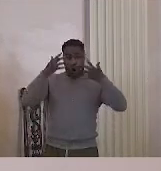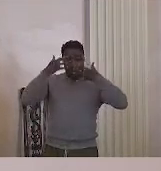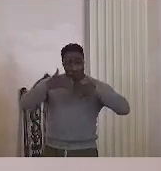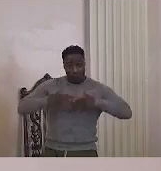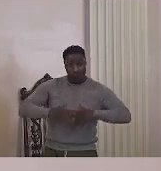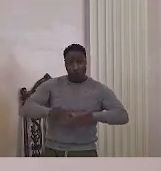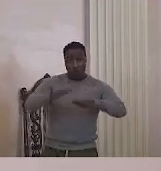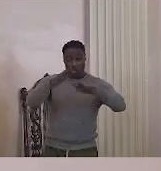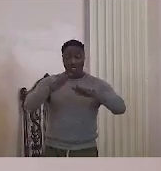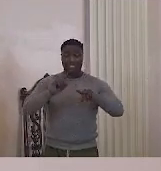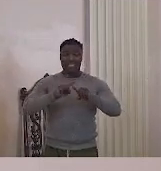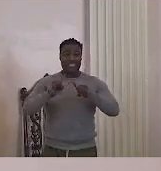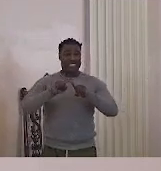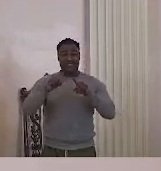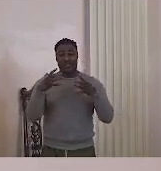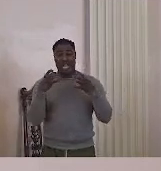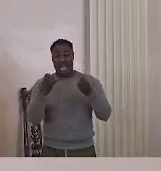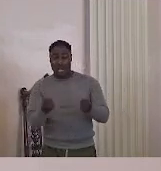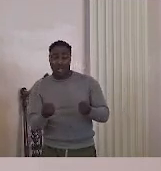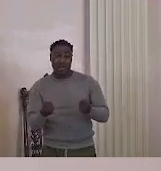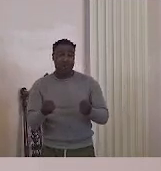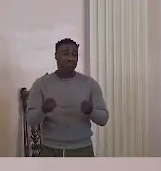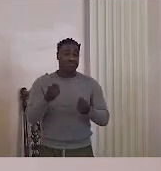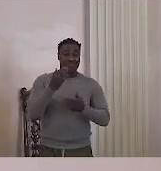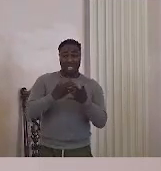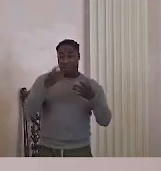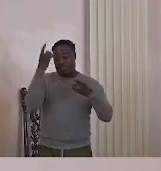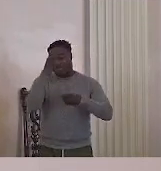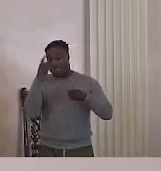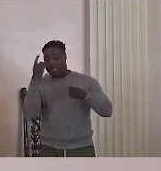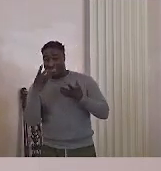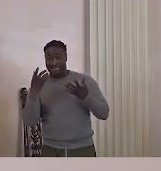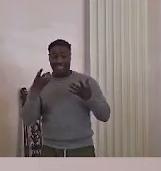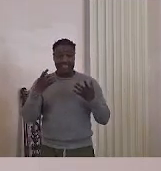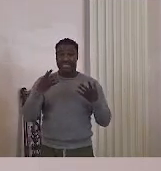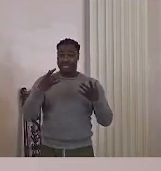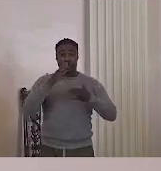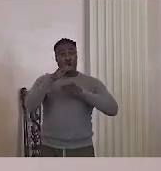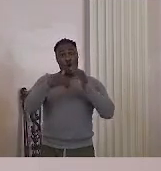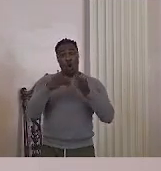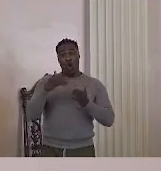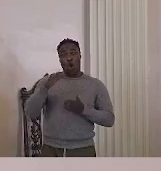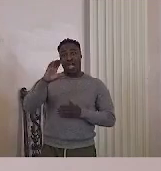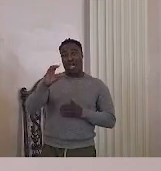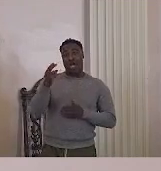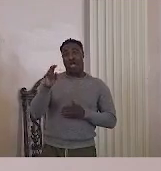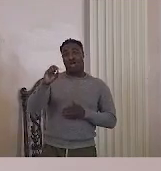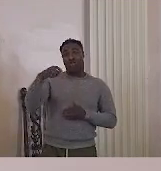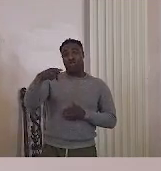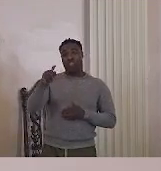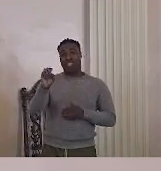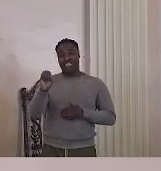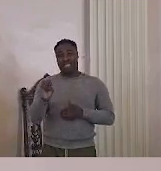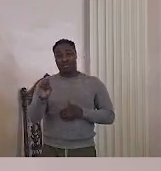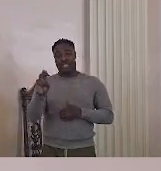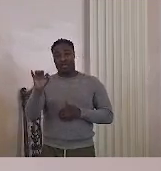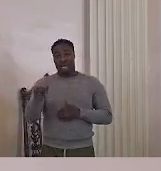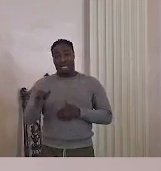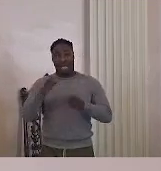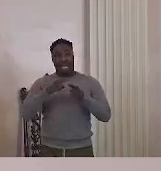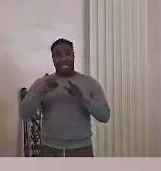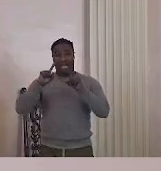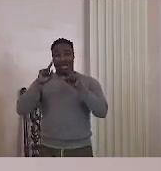various stages of health or disease into the vast Chesapeake Bay and ultimately flowing to the Great